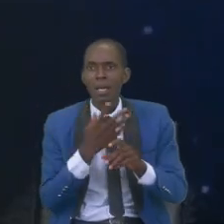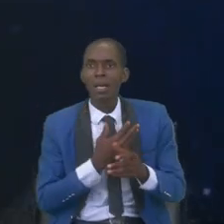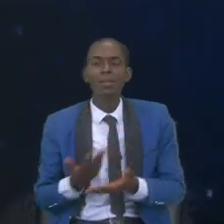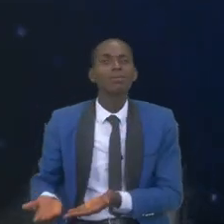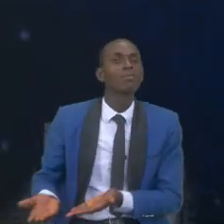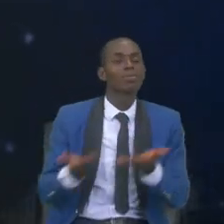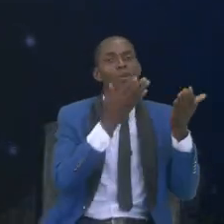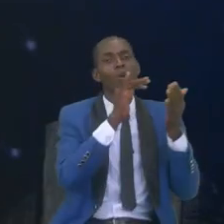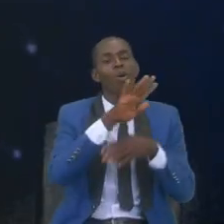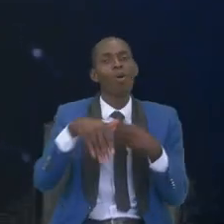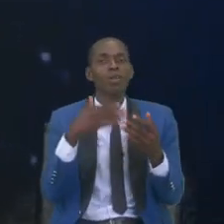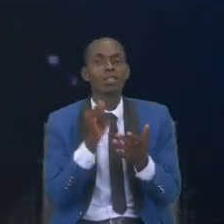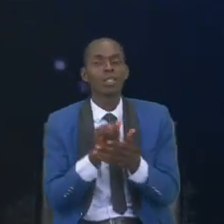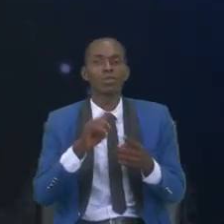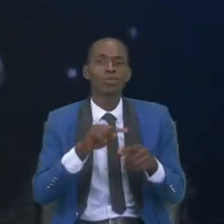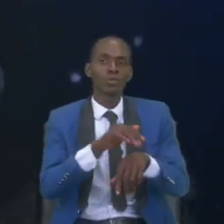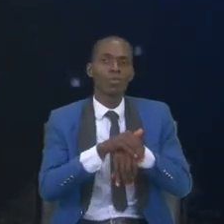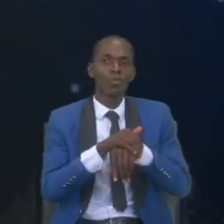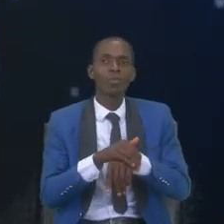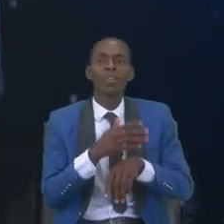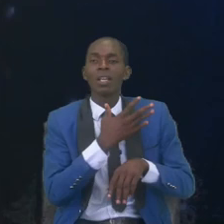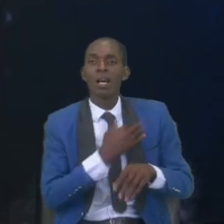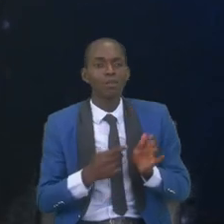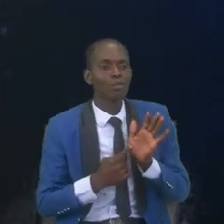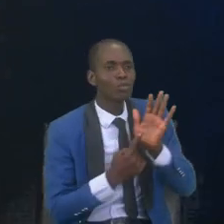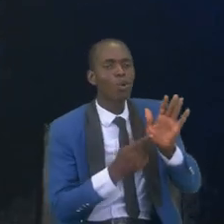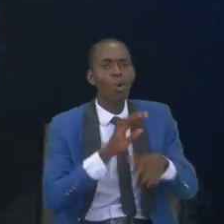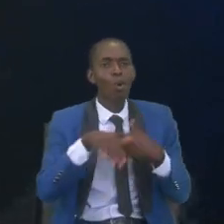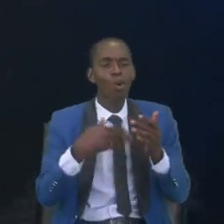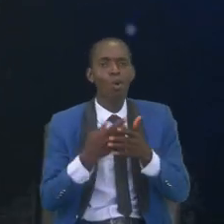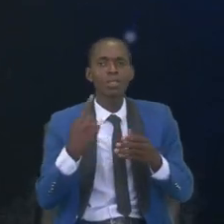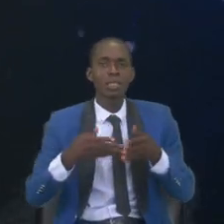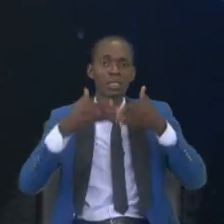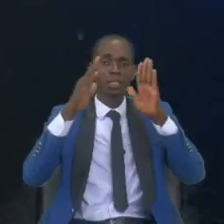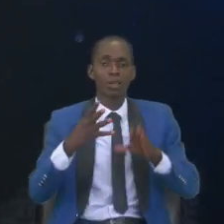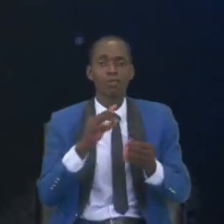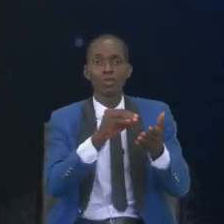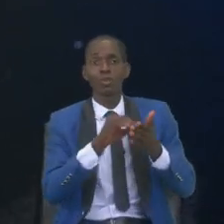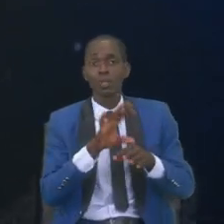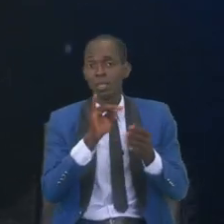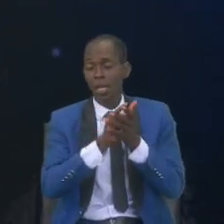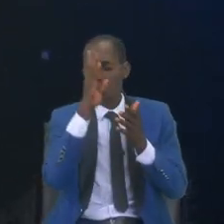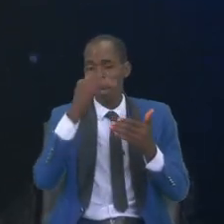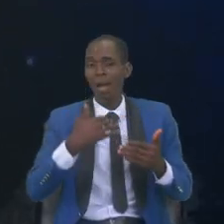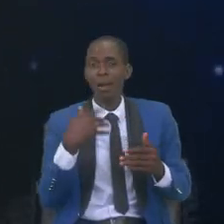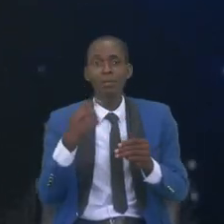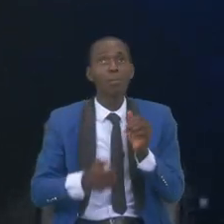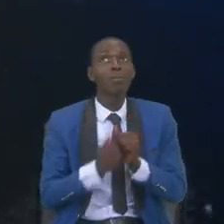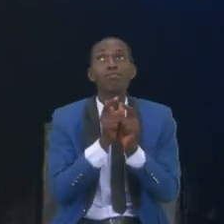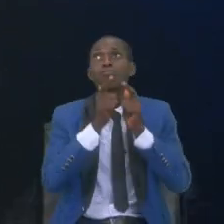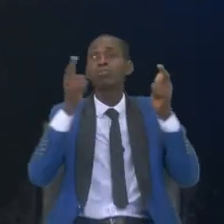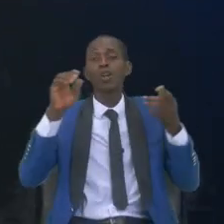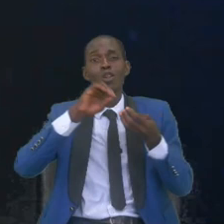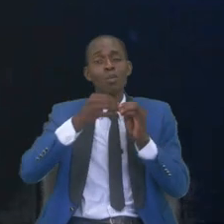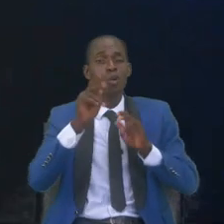England. And he showed the board of trustees of his church. And he had the largest church in London at that time. And